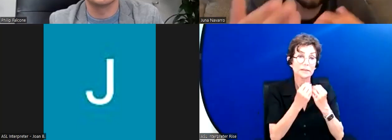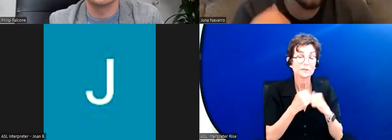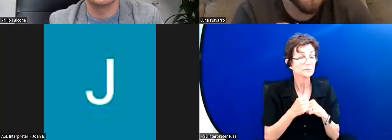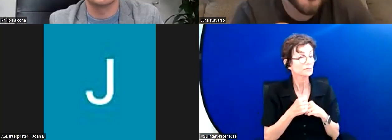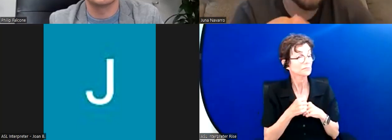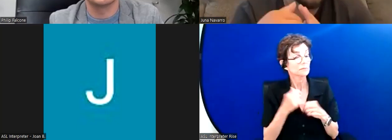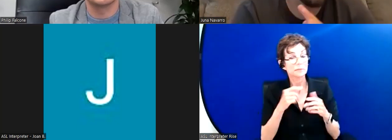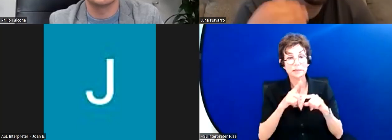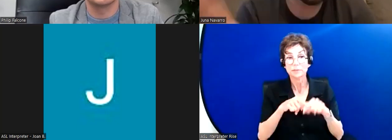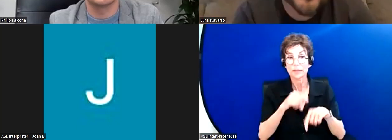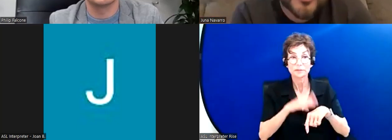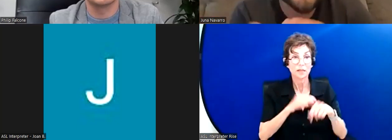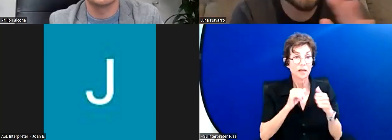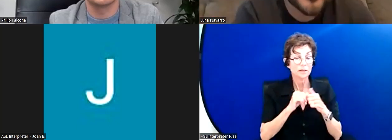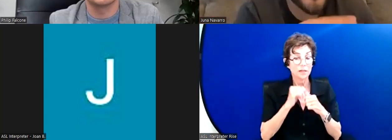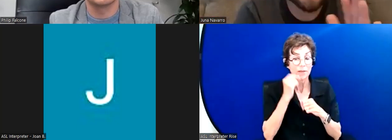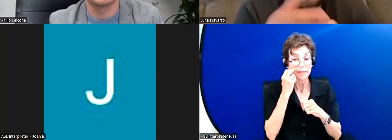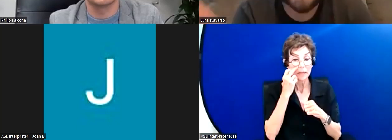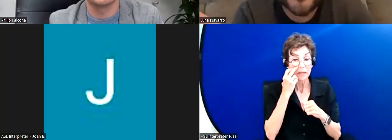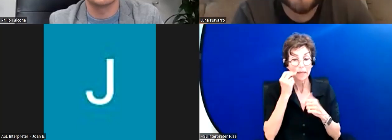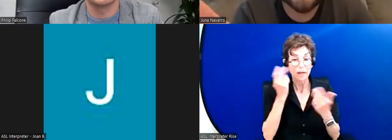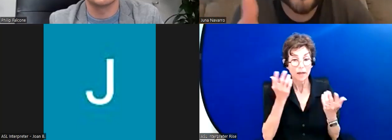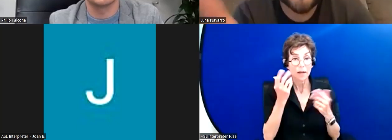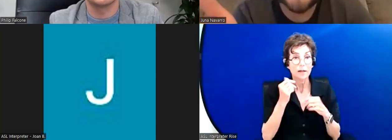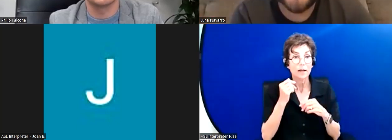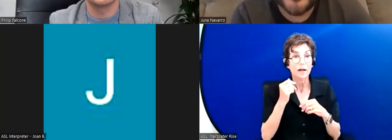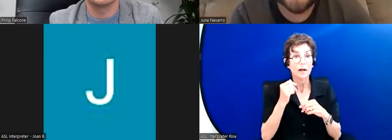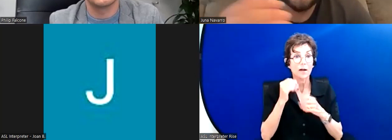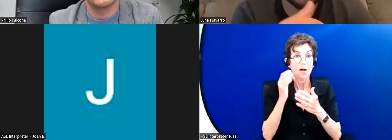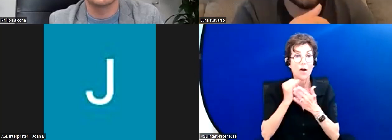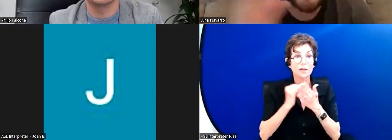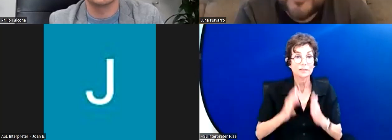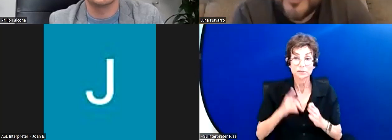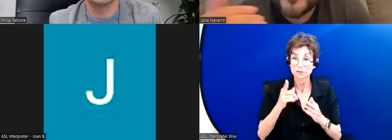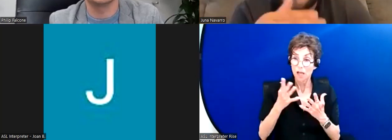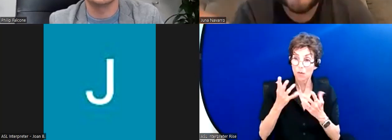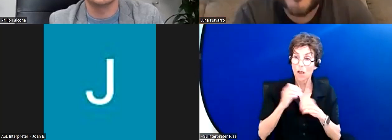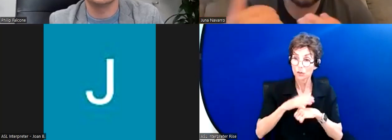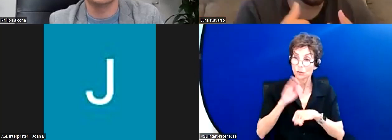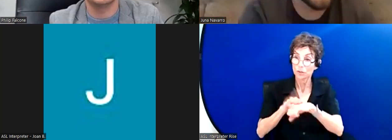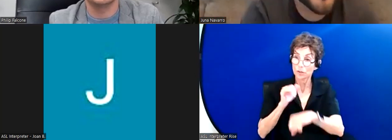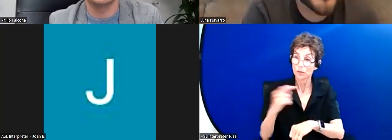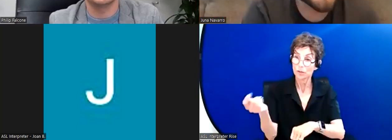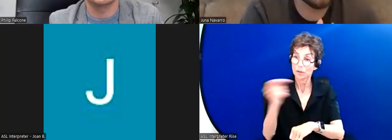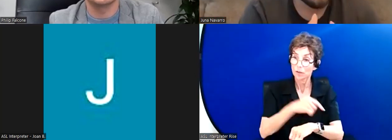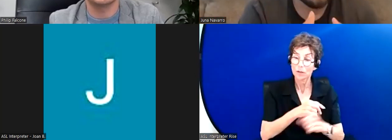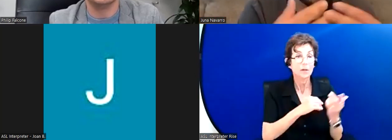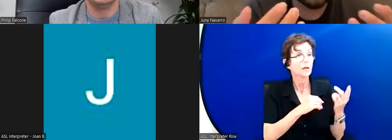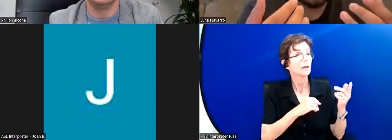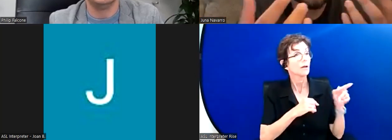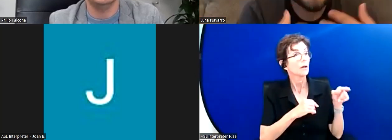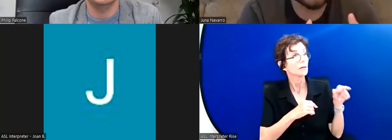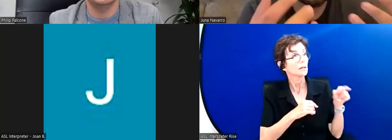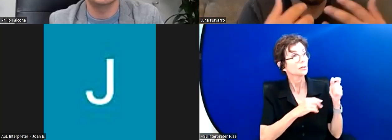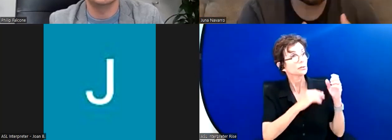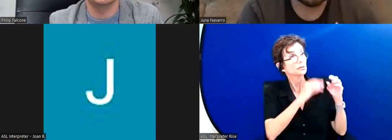If you're going to call me back, then I'm going to charge you to touch up this amount per dollars per hour. Does that come from the organization? No, it comes from the artist. So the artist